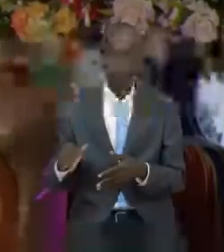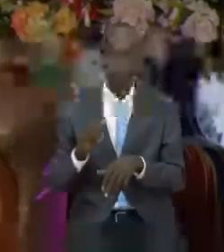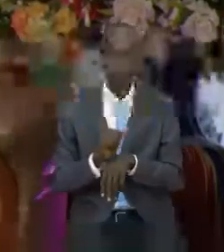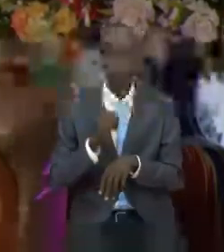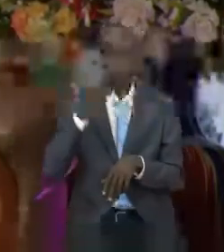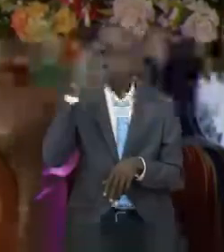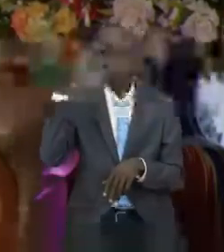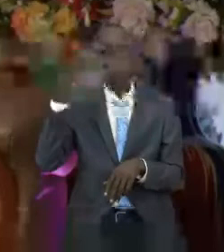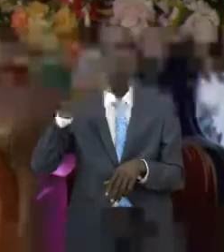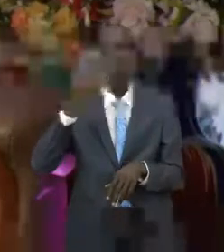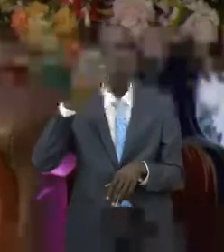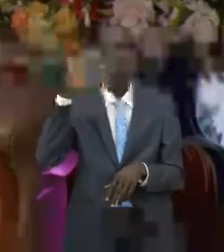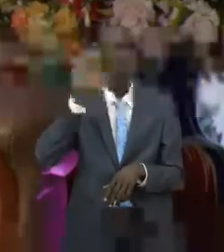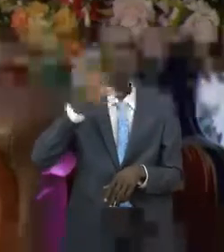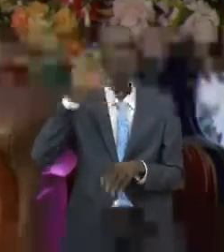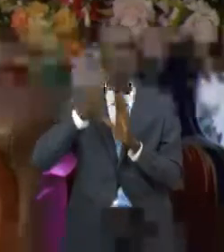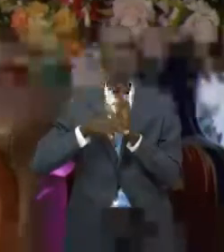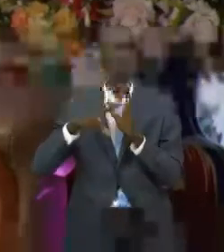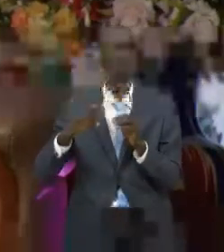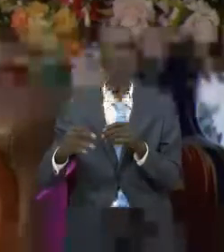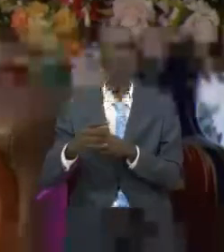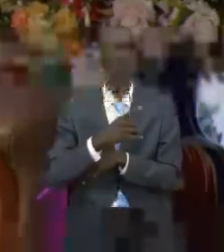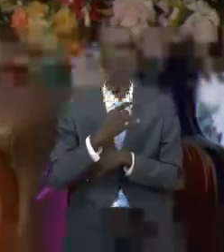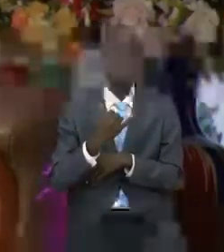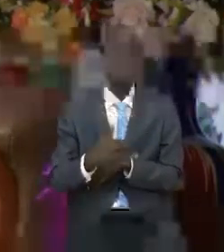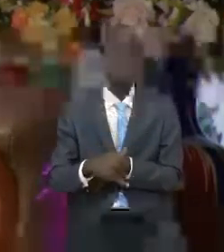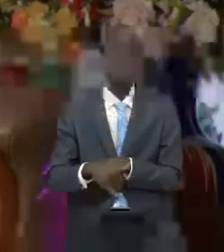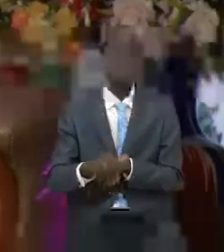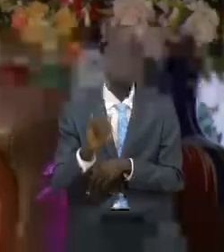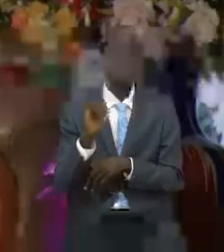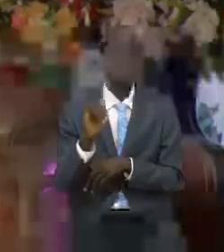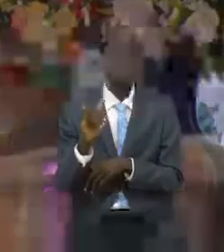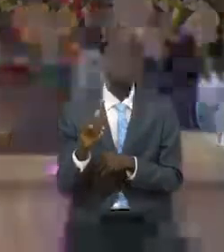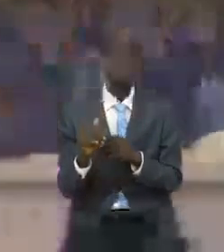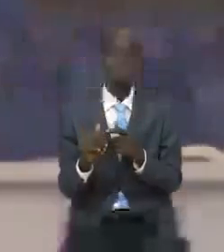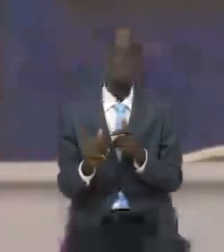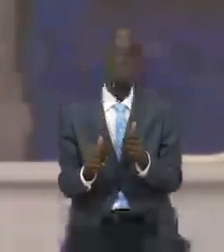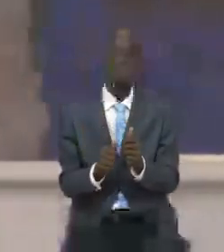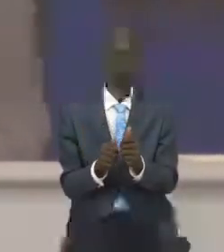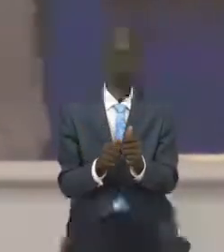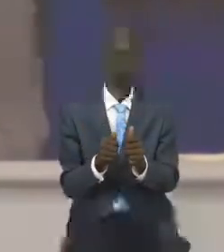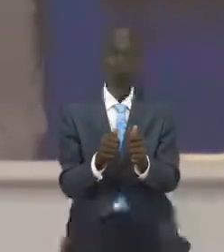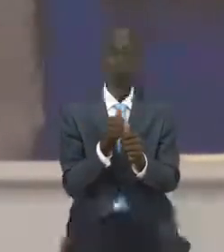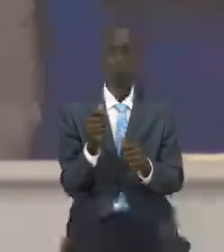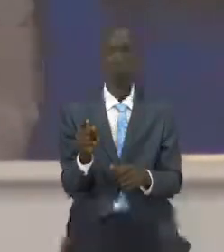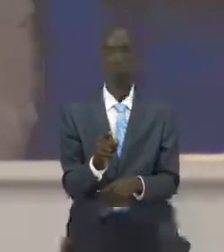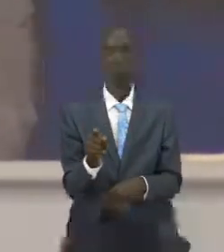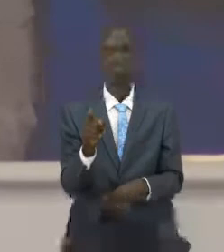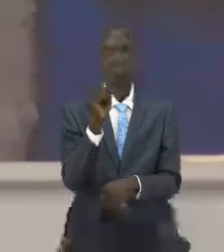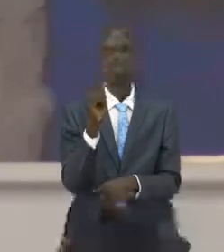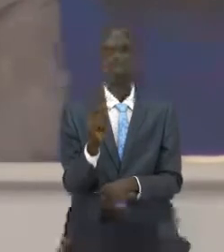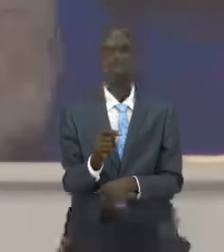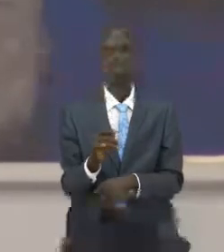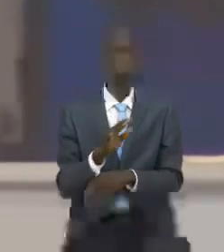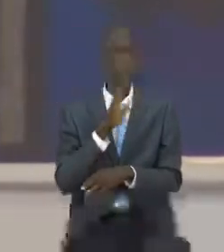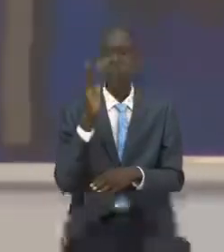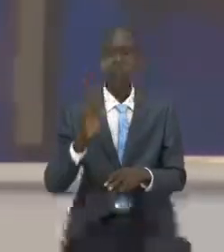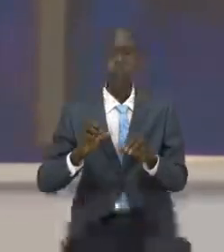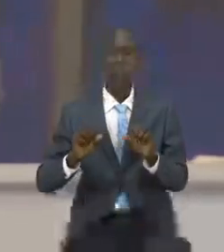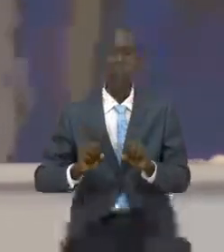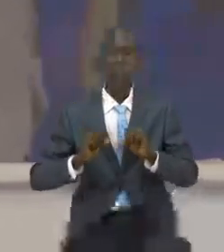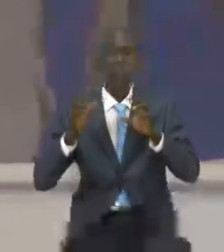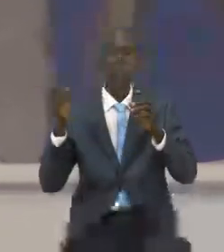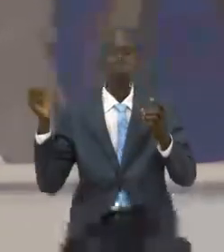day, faint, yet pursuing them. He wouldn't give up